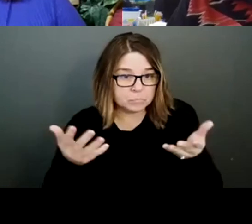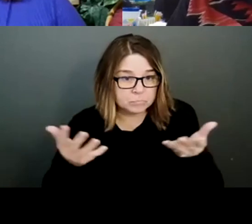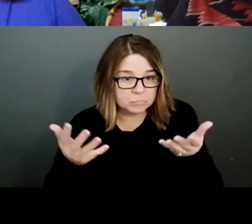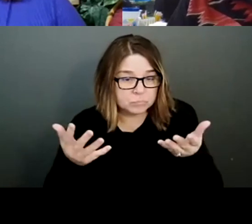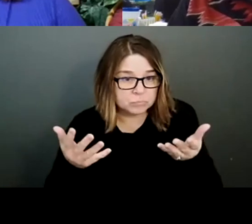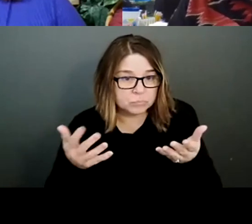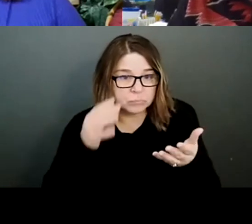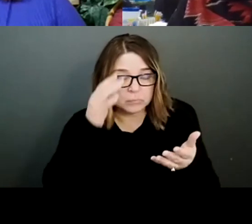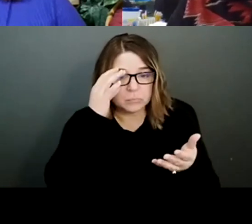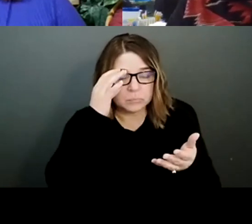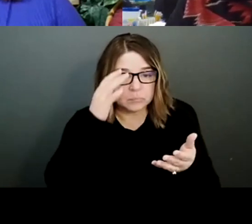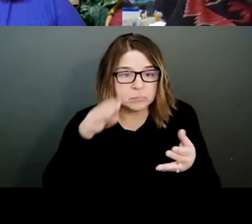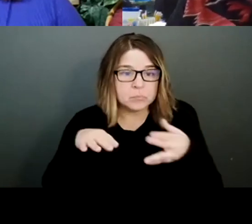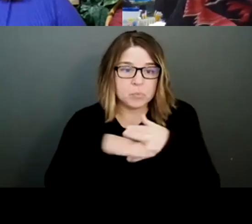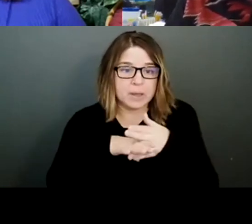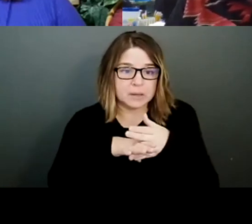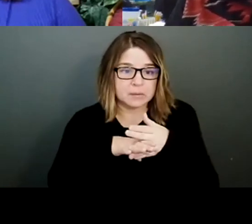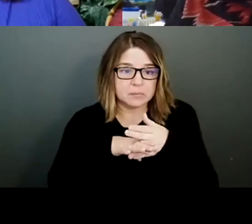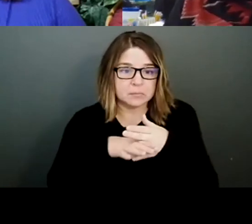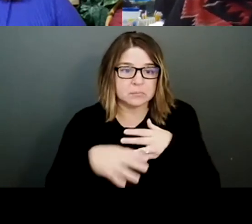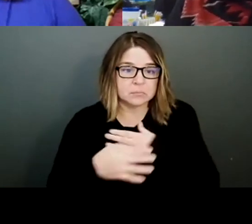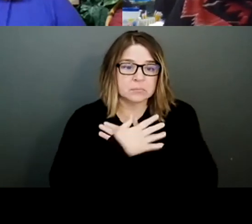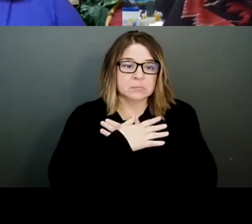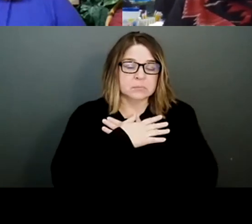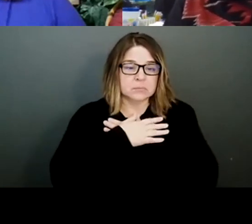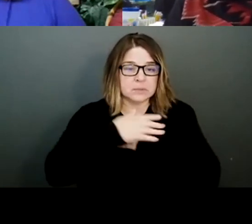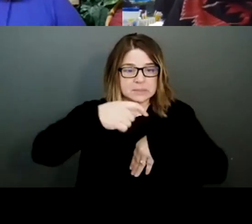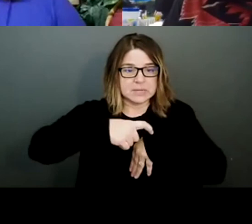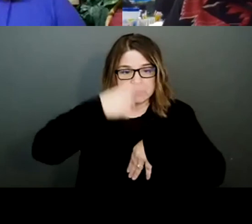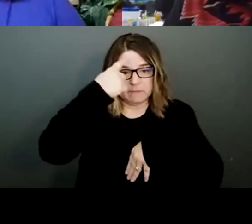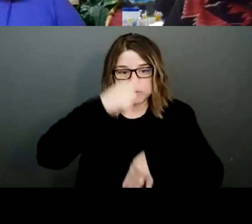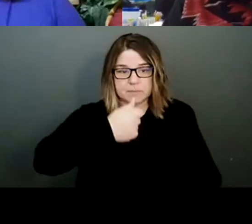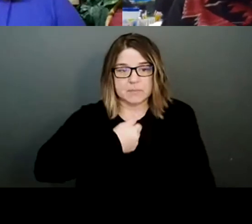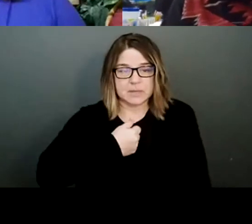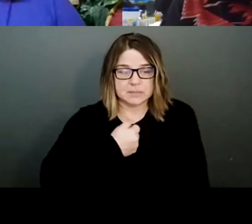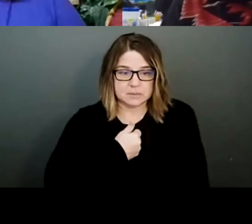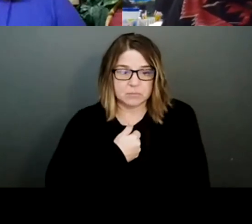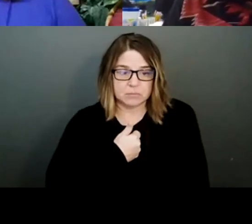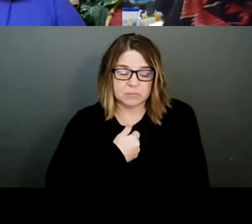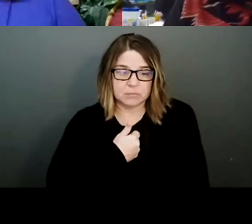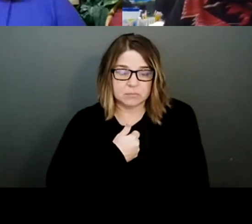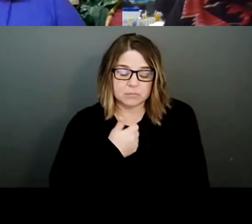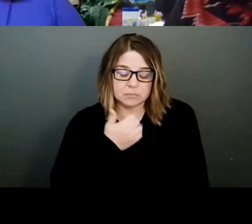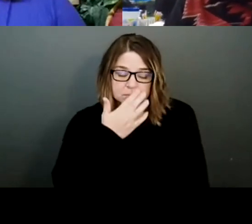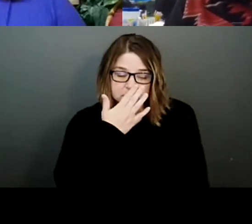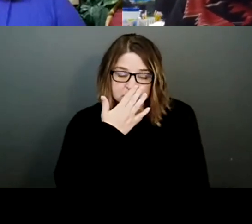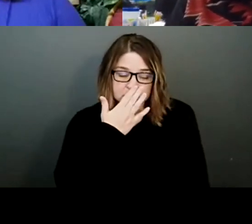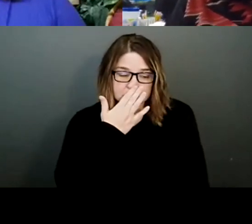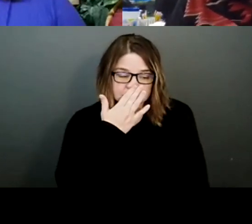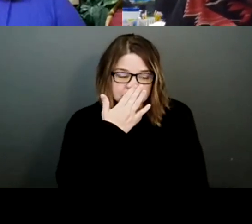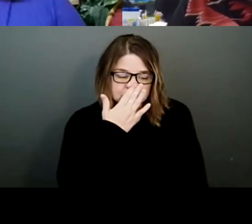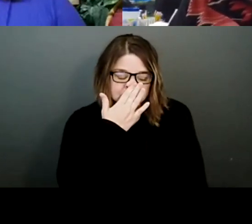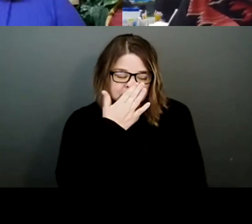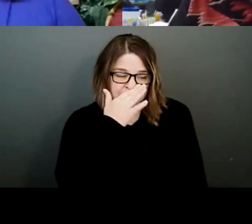getting that break, you know, and making time for yourself, you know, and you